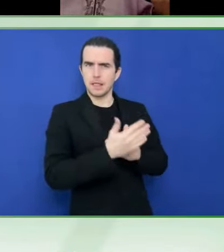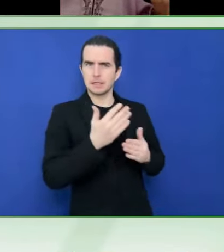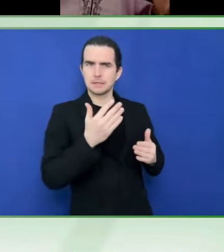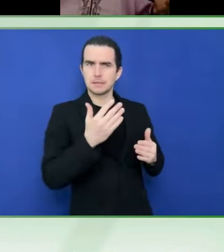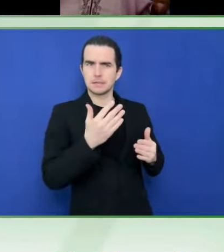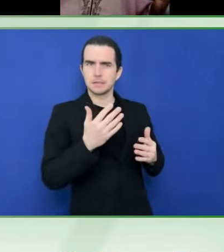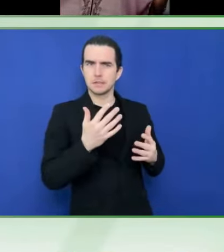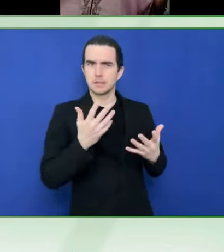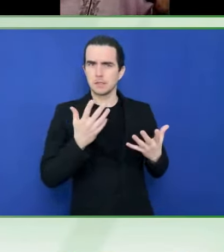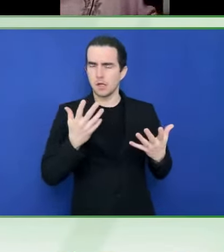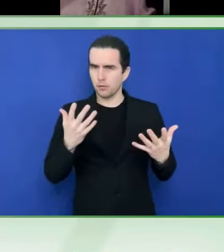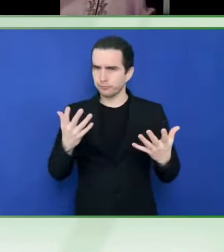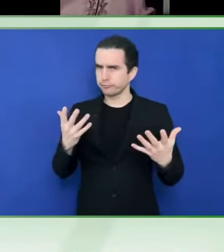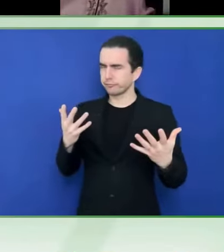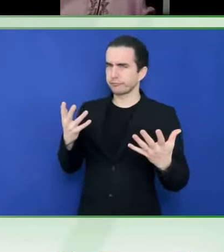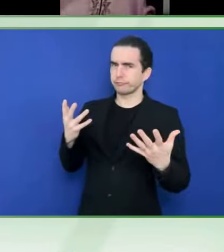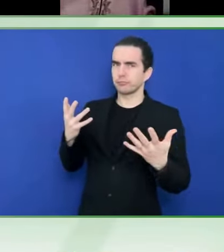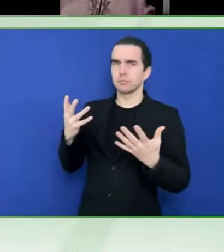Lower of access to